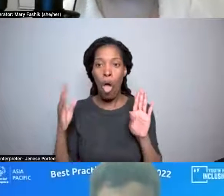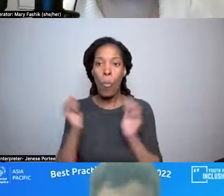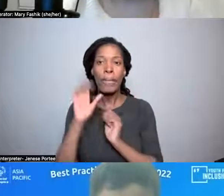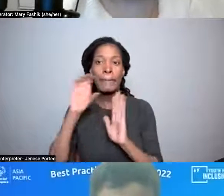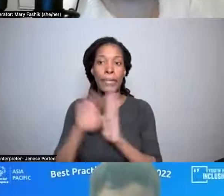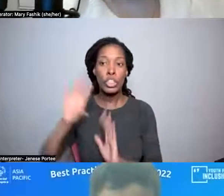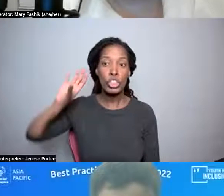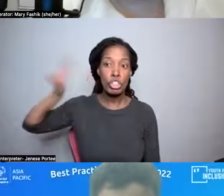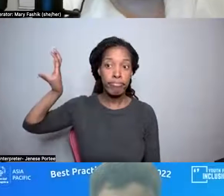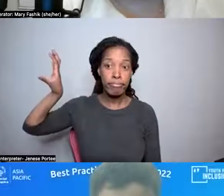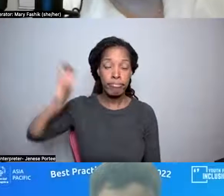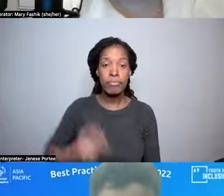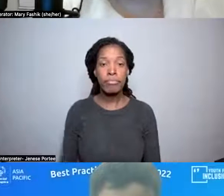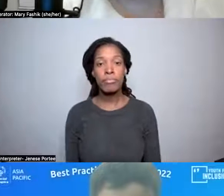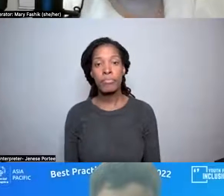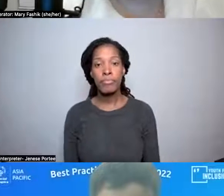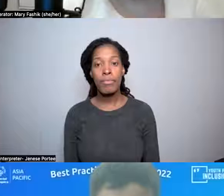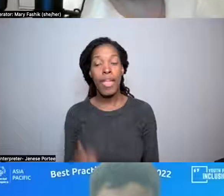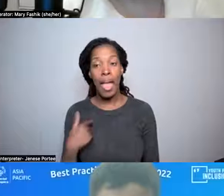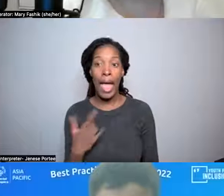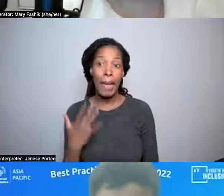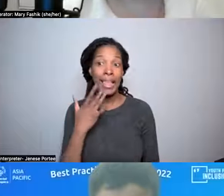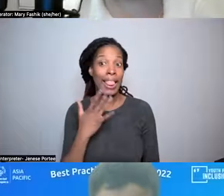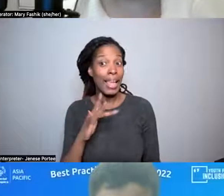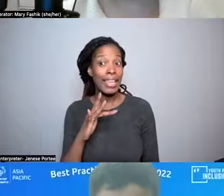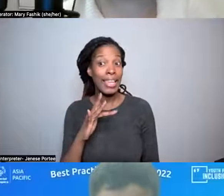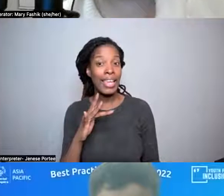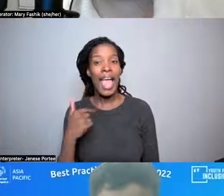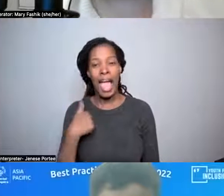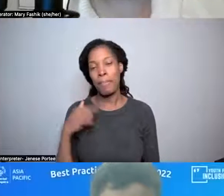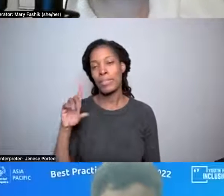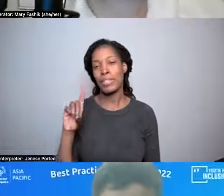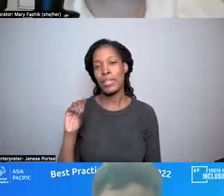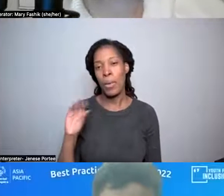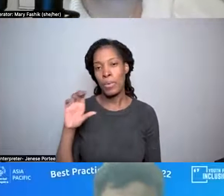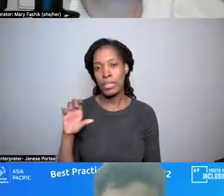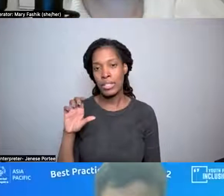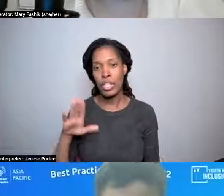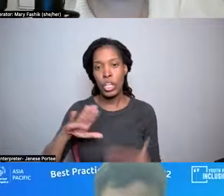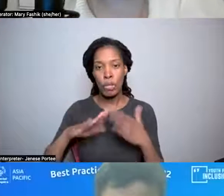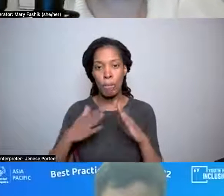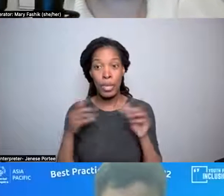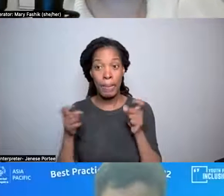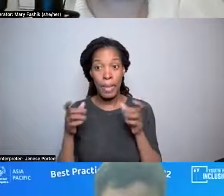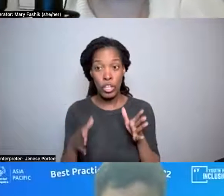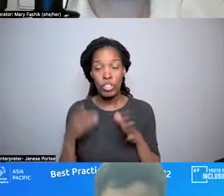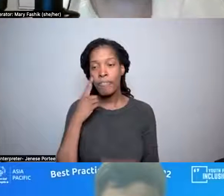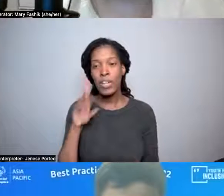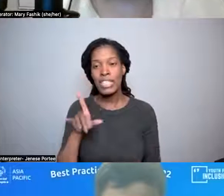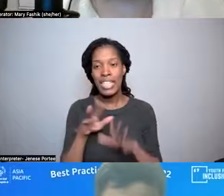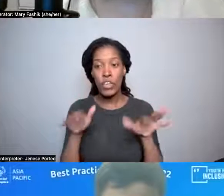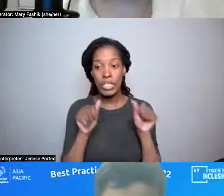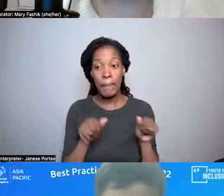walls. I have the pleasure of being the DLC Community Manager at